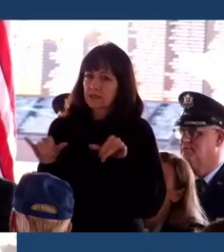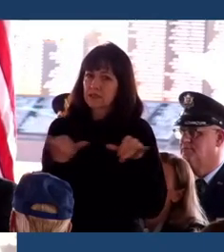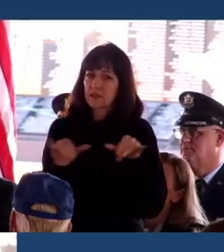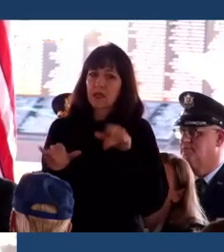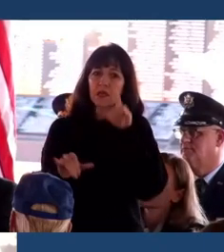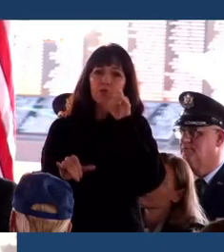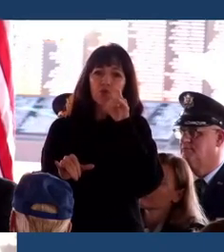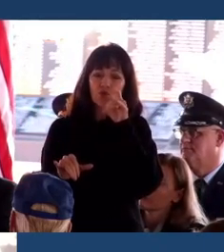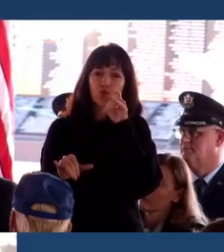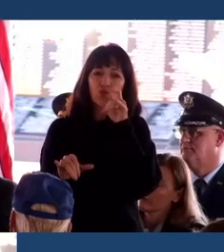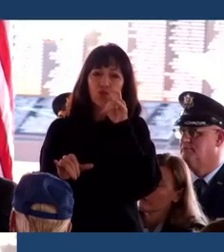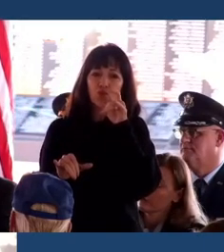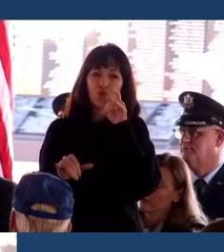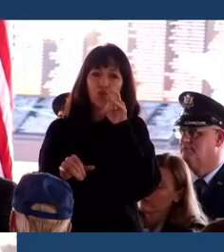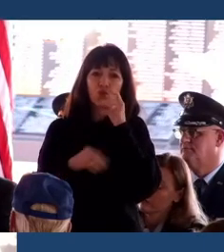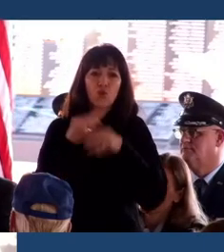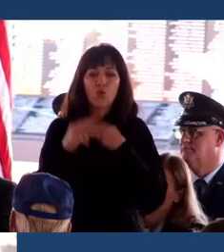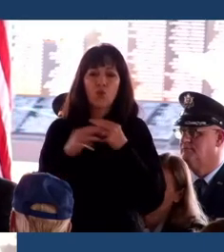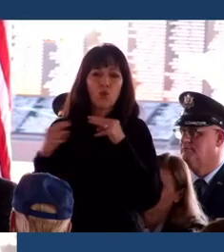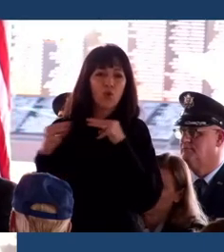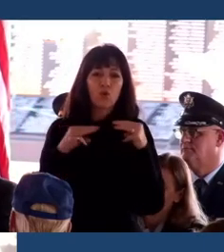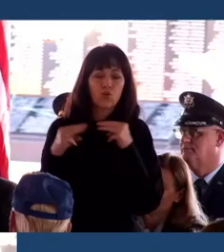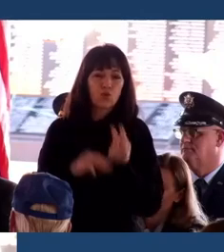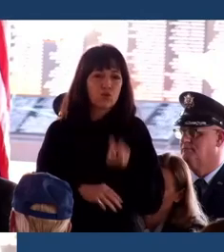Americans who served the country in World War II.